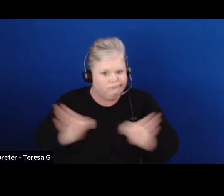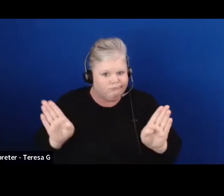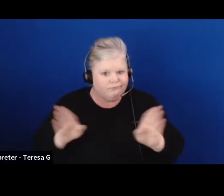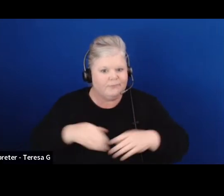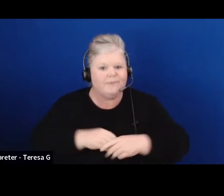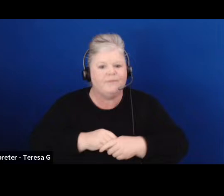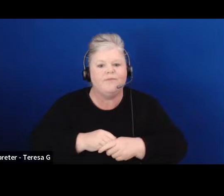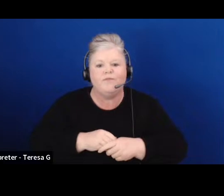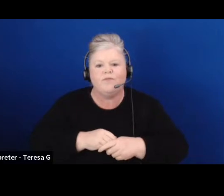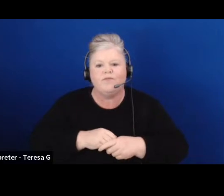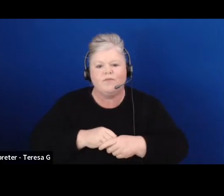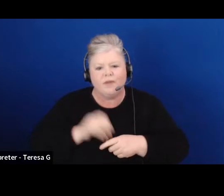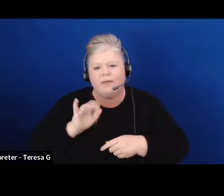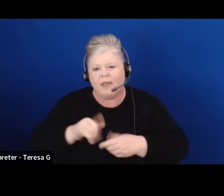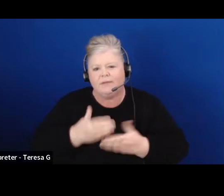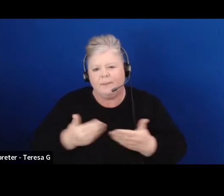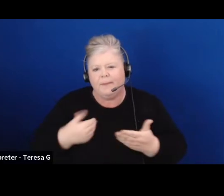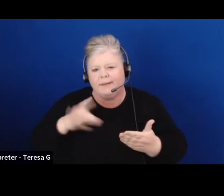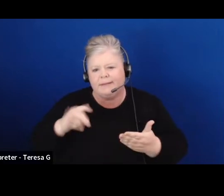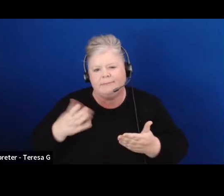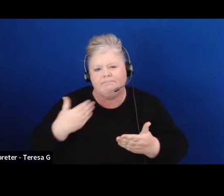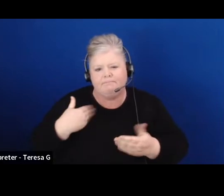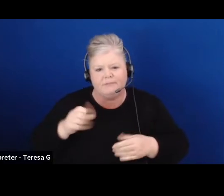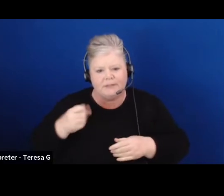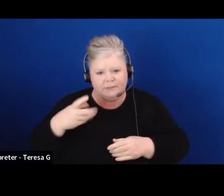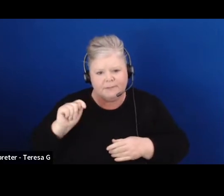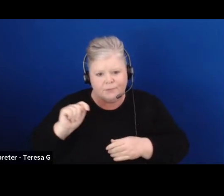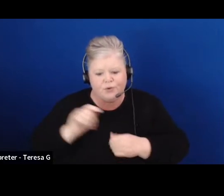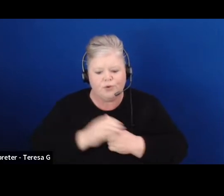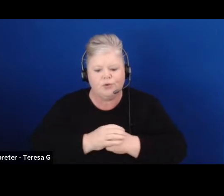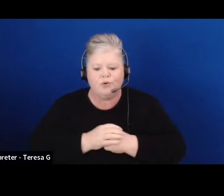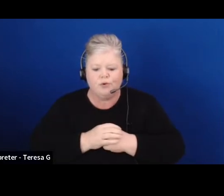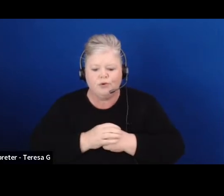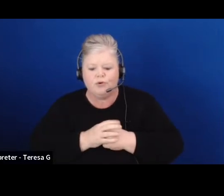something I worked on in September.